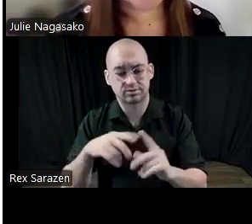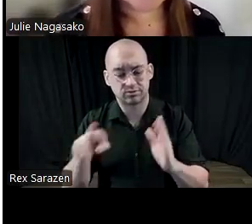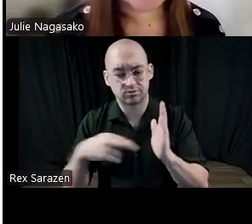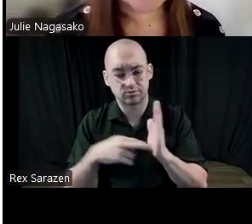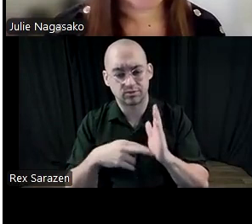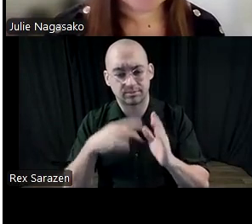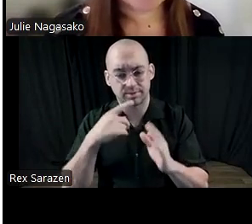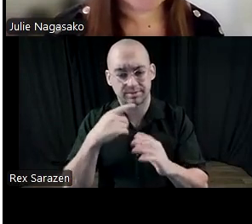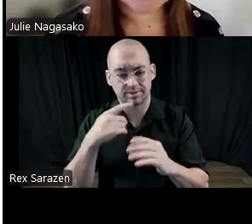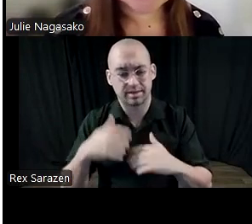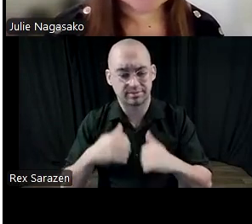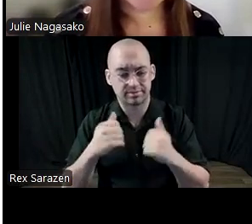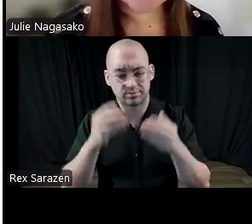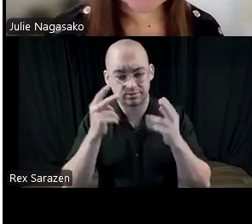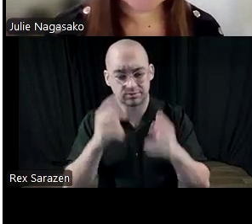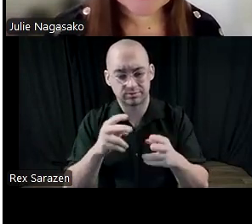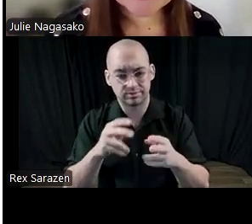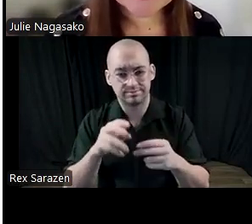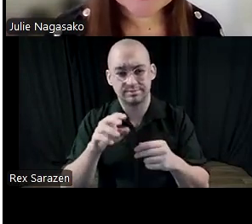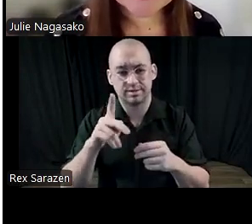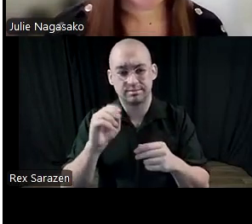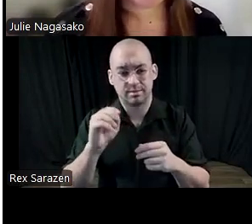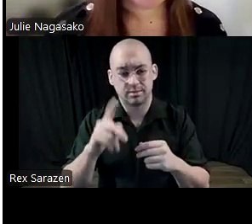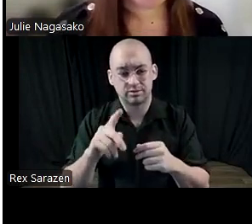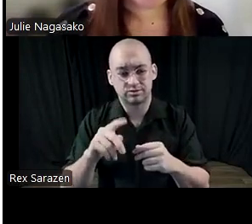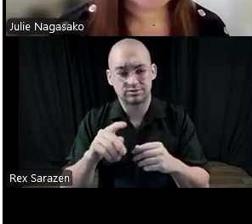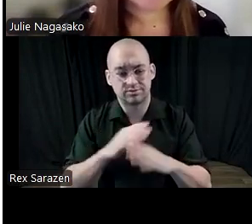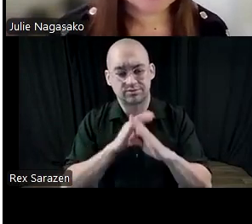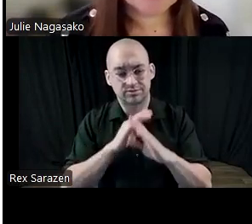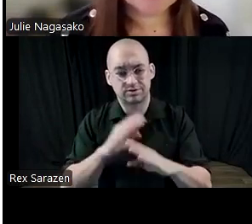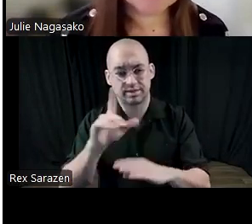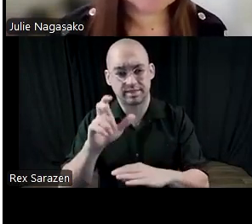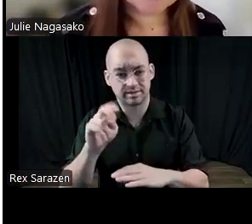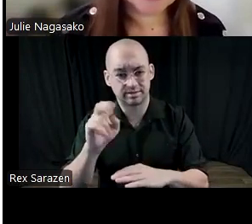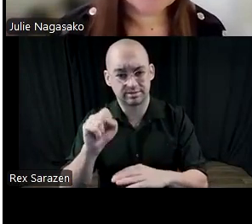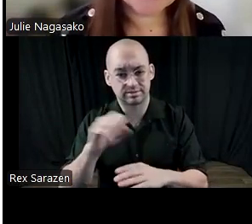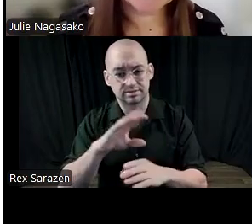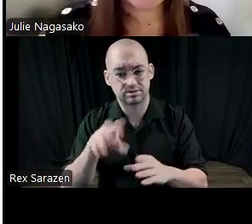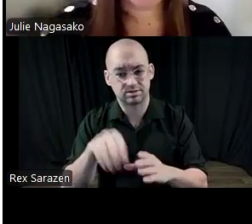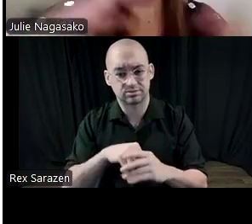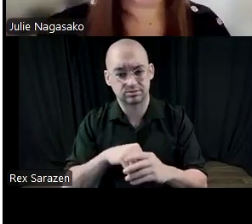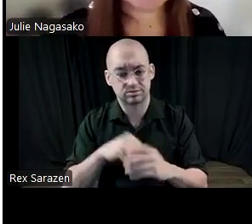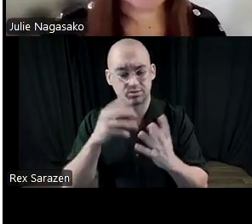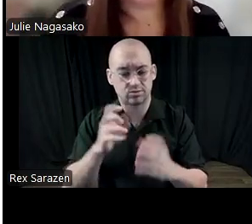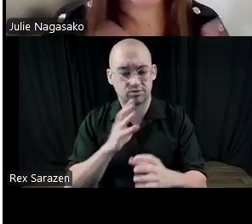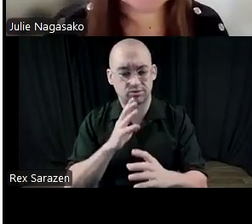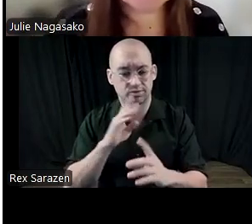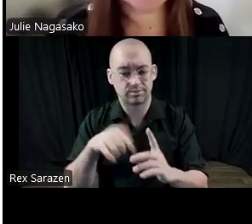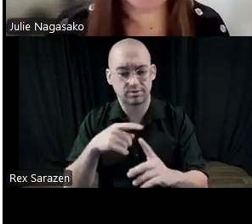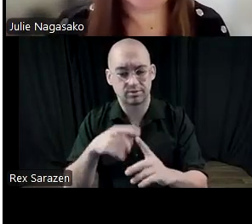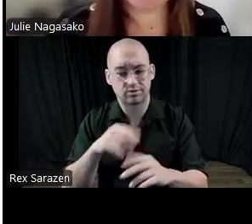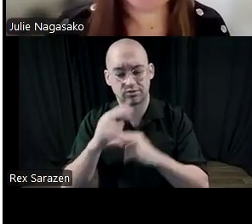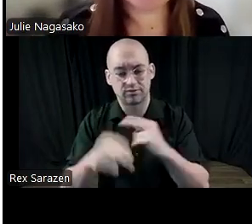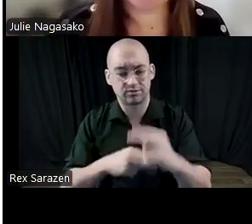we're looking at the population prevention lens, which can include, and we'll talk a little more about this, universal and